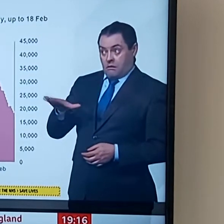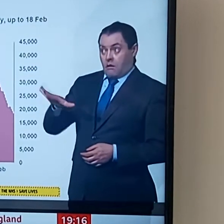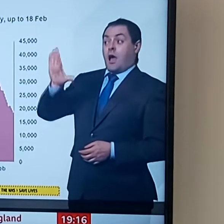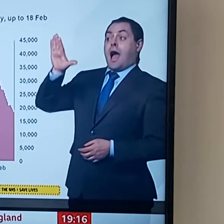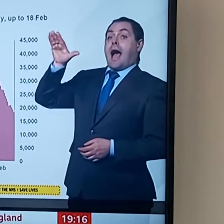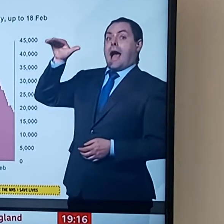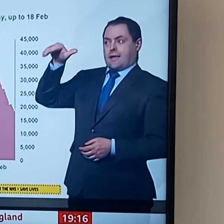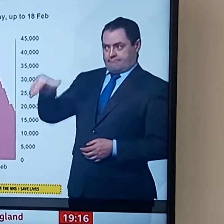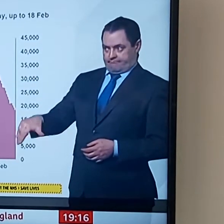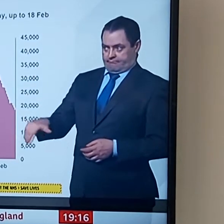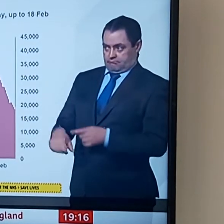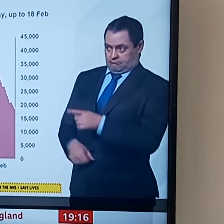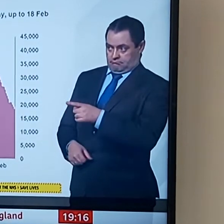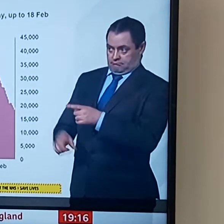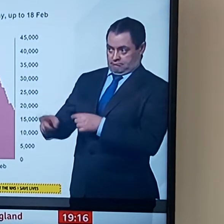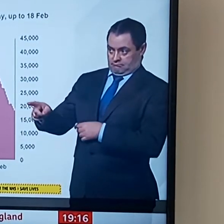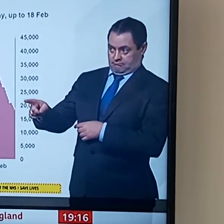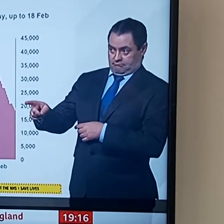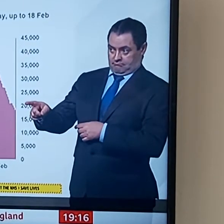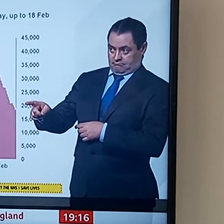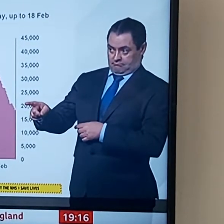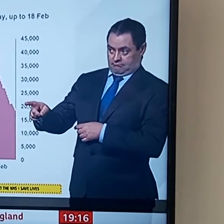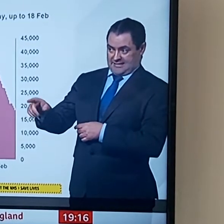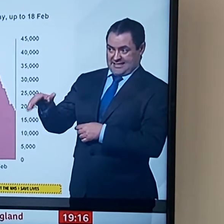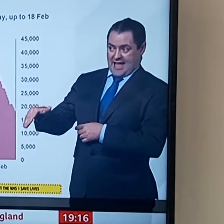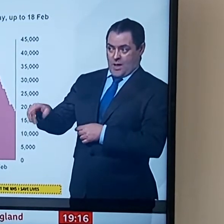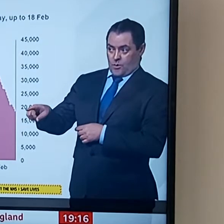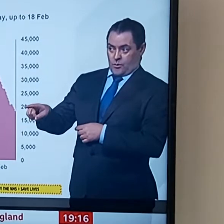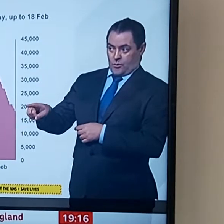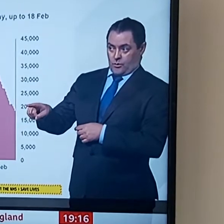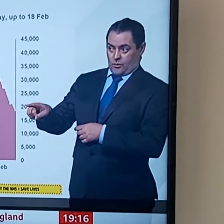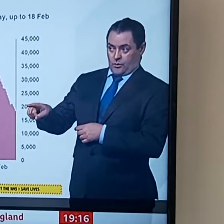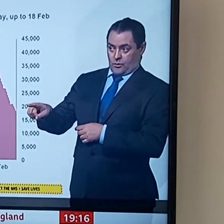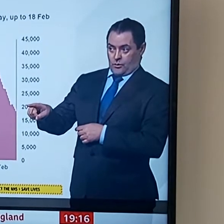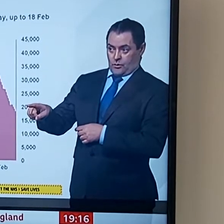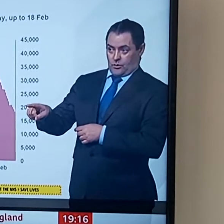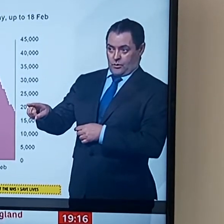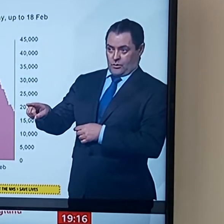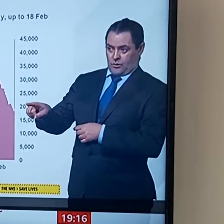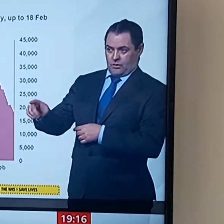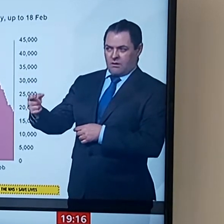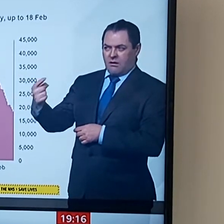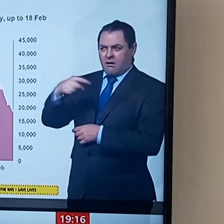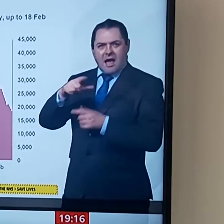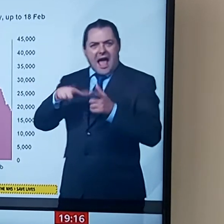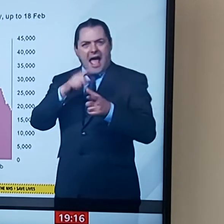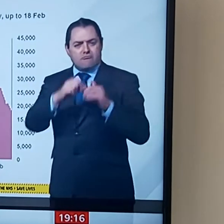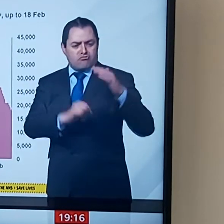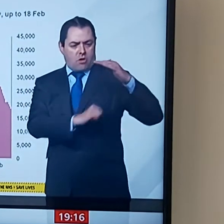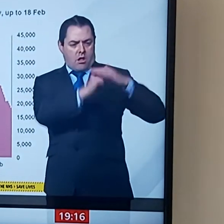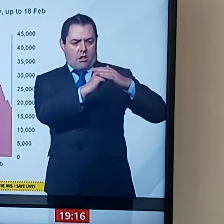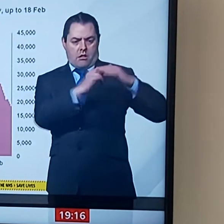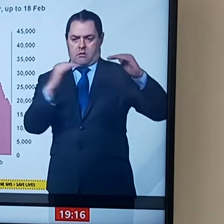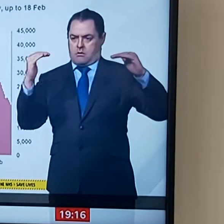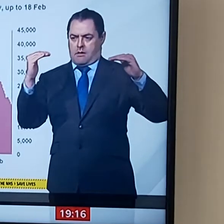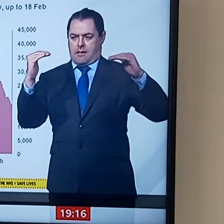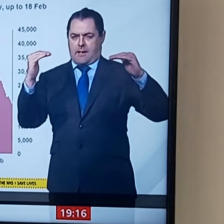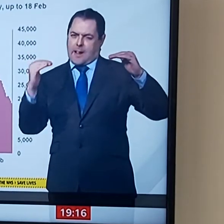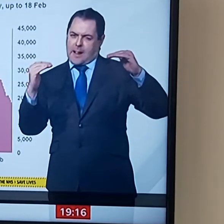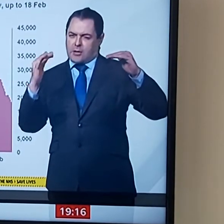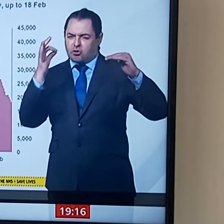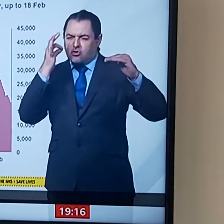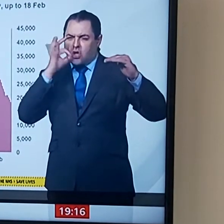is continuing, but the rates are still high, and they're only slightly below the height of the first peak we had last